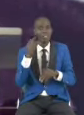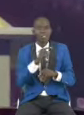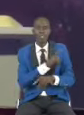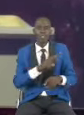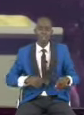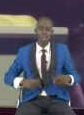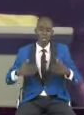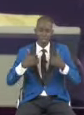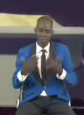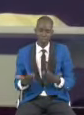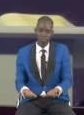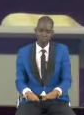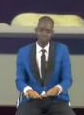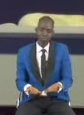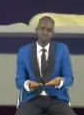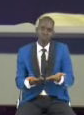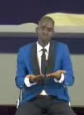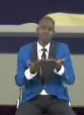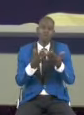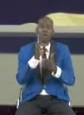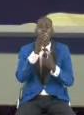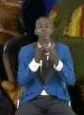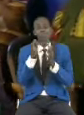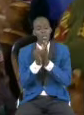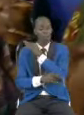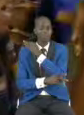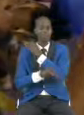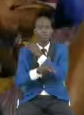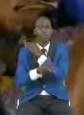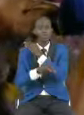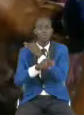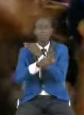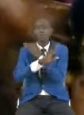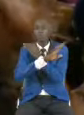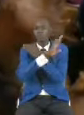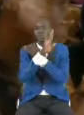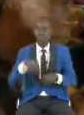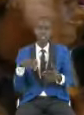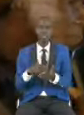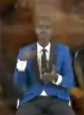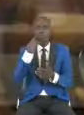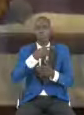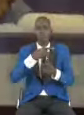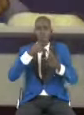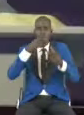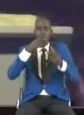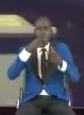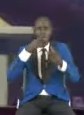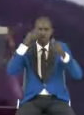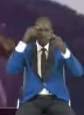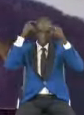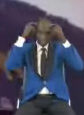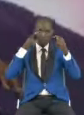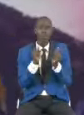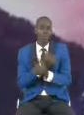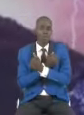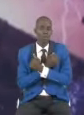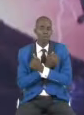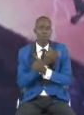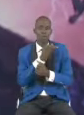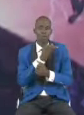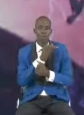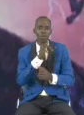that Passover. You'll never come down again. Who crowned thee with loving kindness and tender mercies?